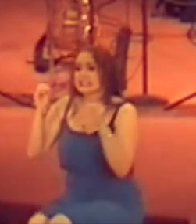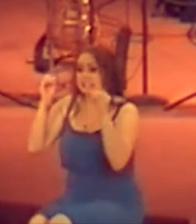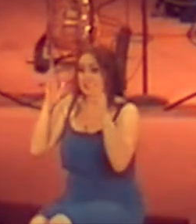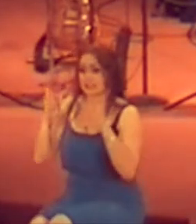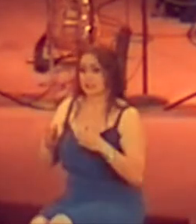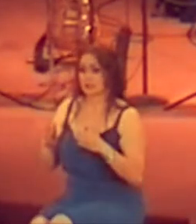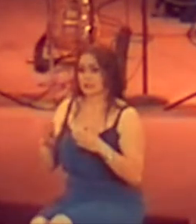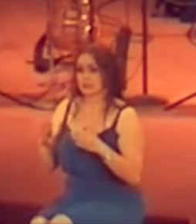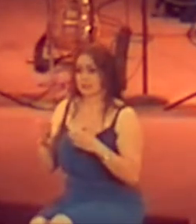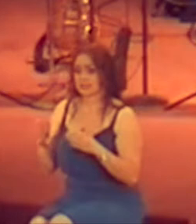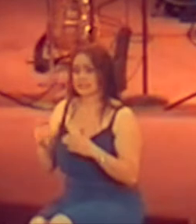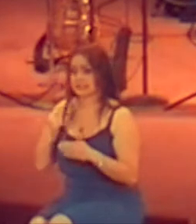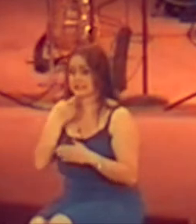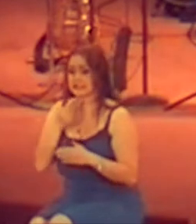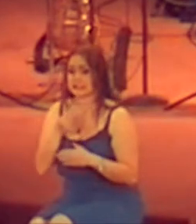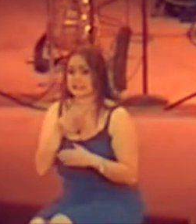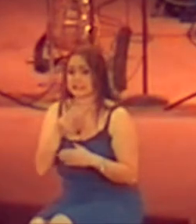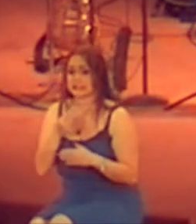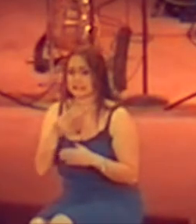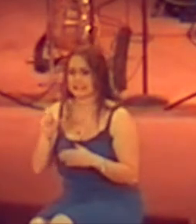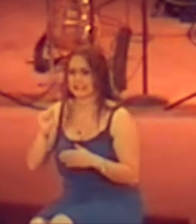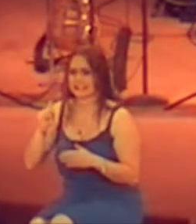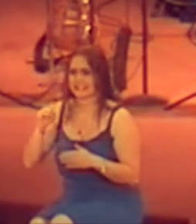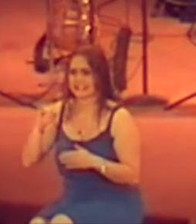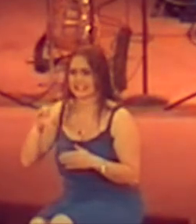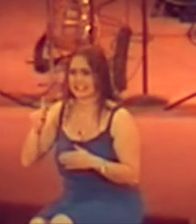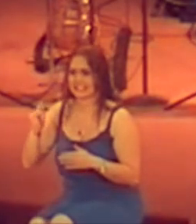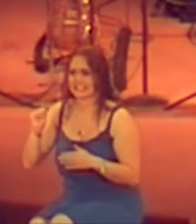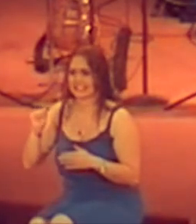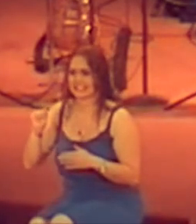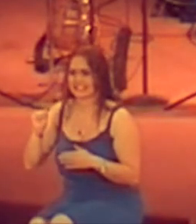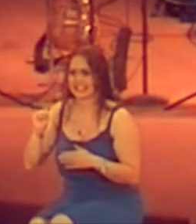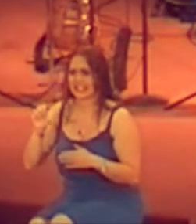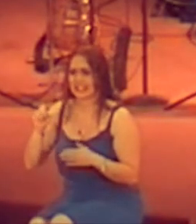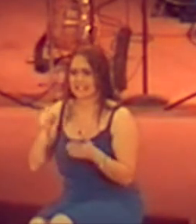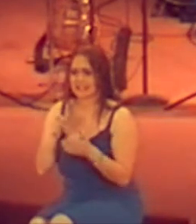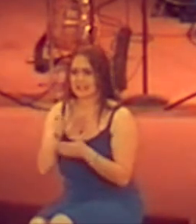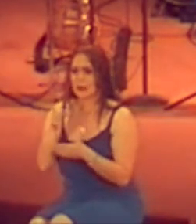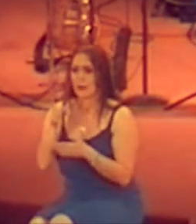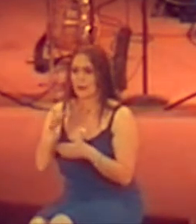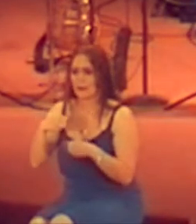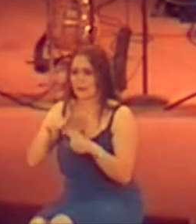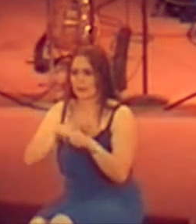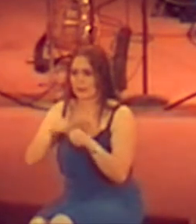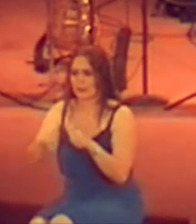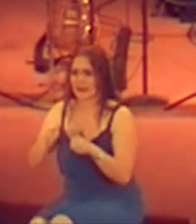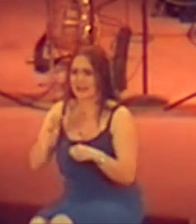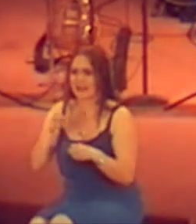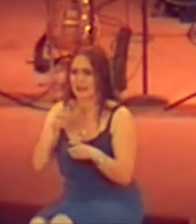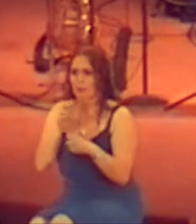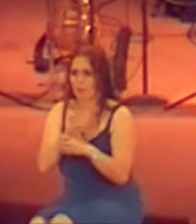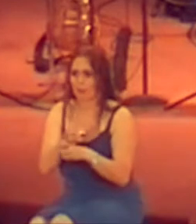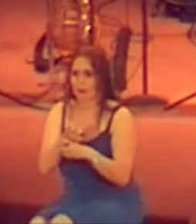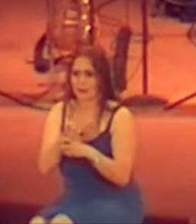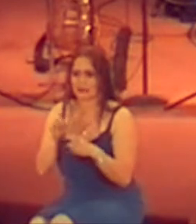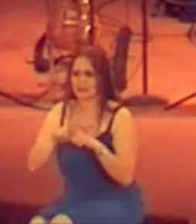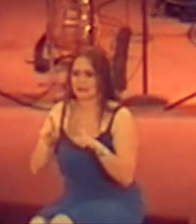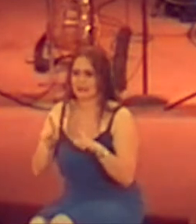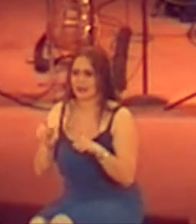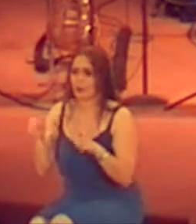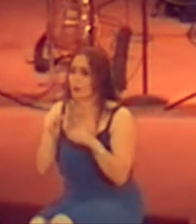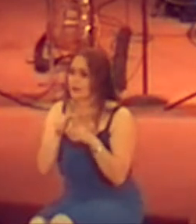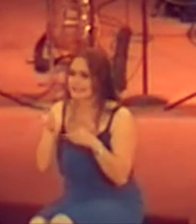goes, Kyle, sticks and stones may break my bones, but words will never hurt me. Yeah, I'm still like this, you know, like I'm just